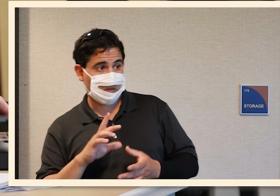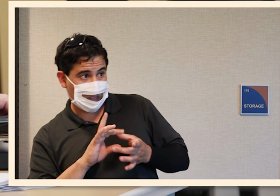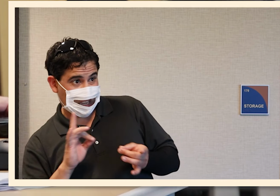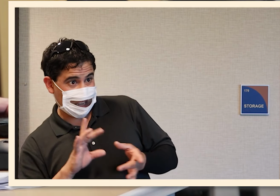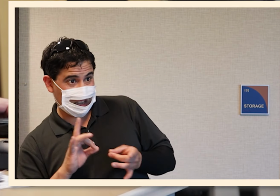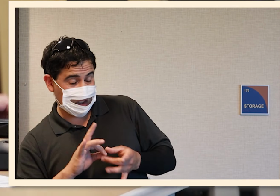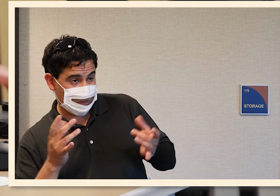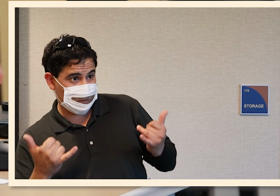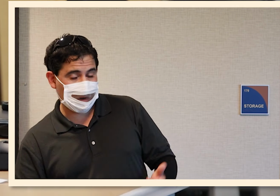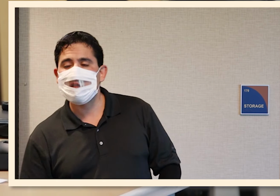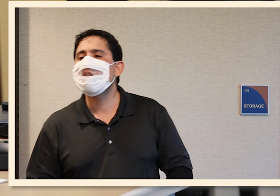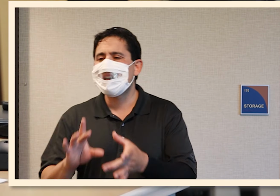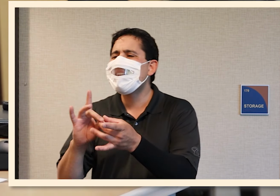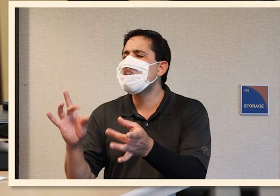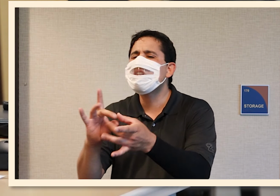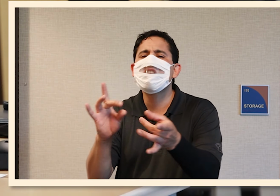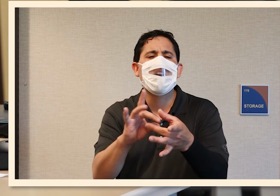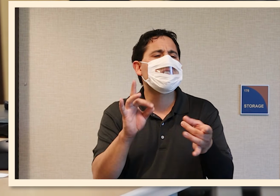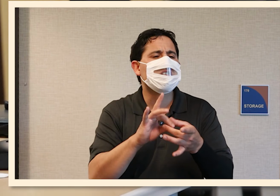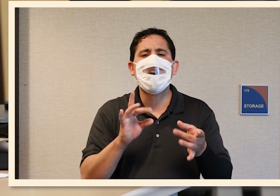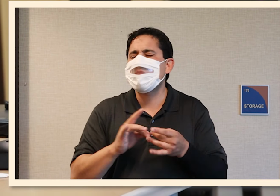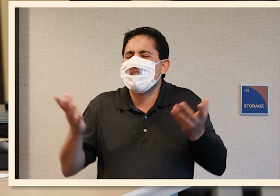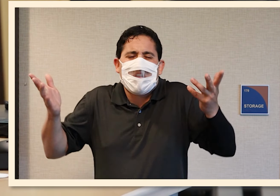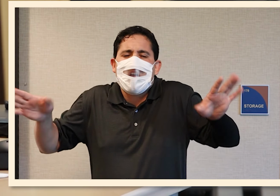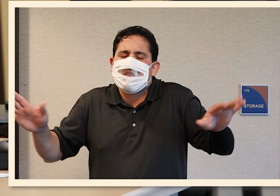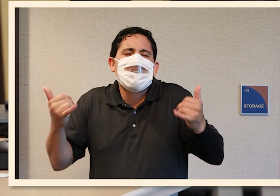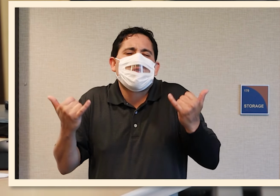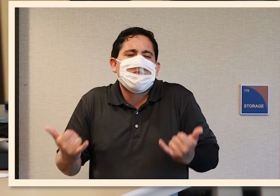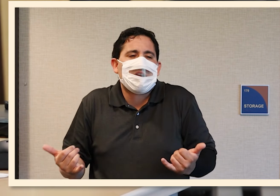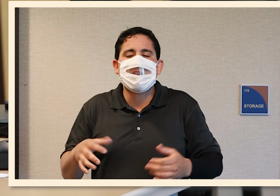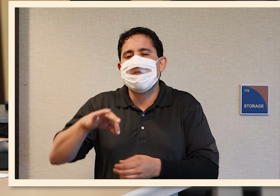I just want comments at this point.